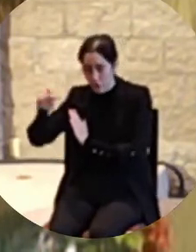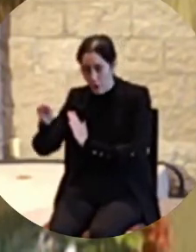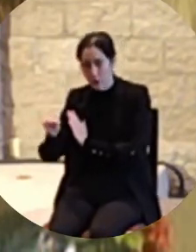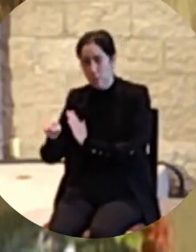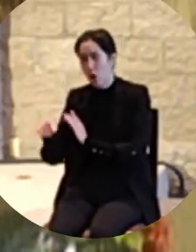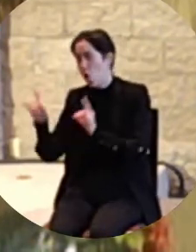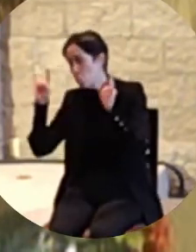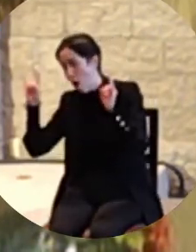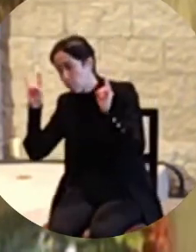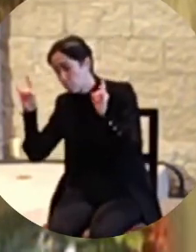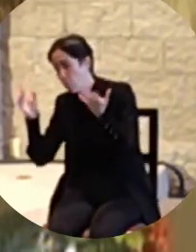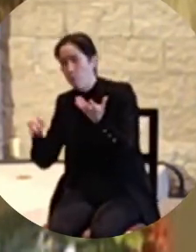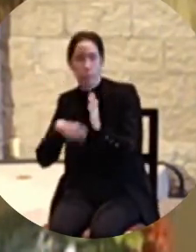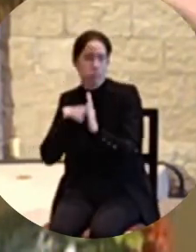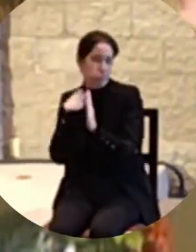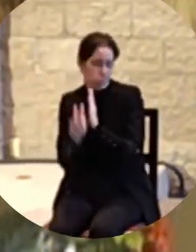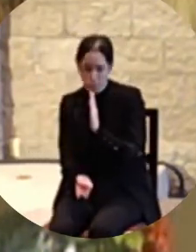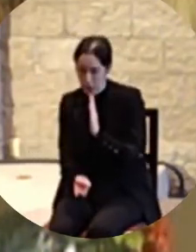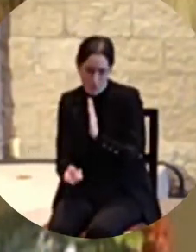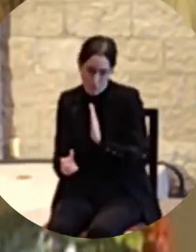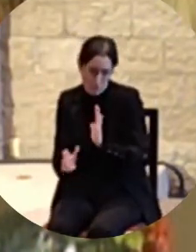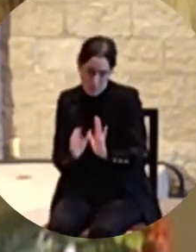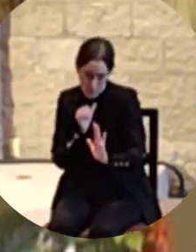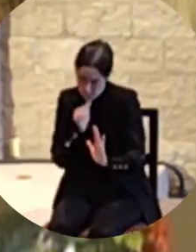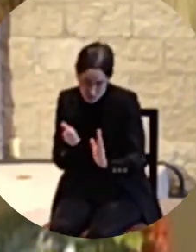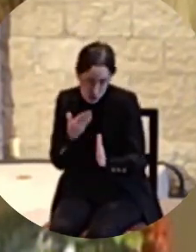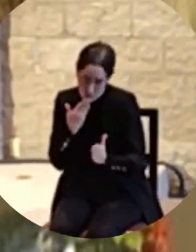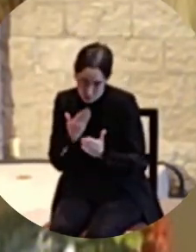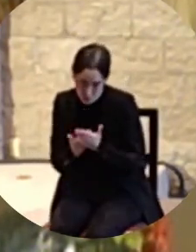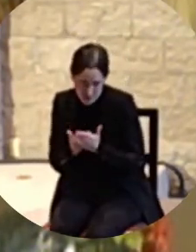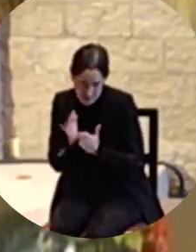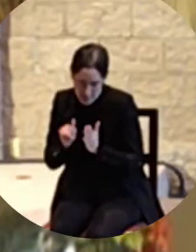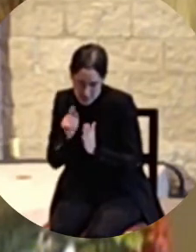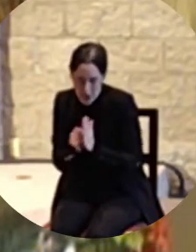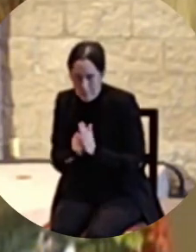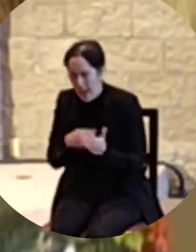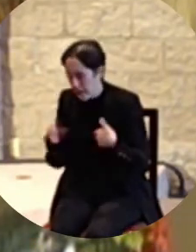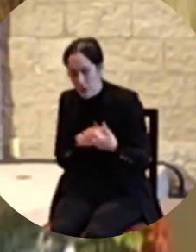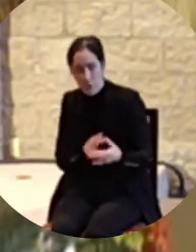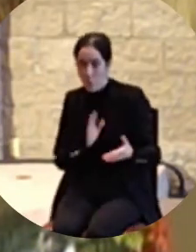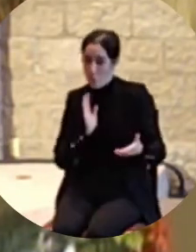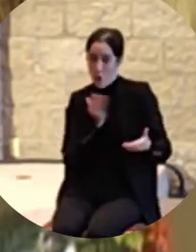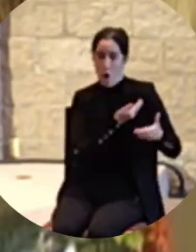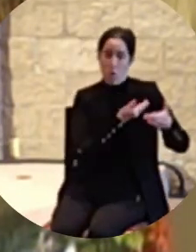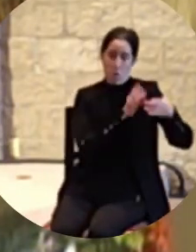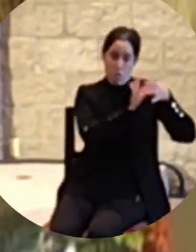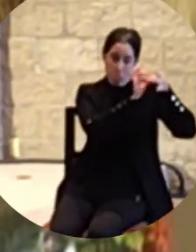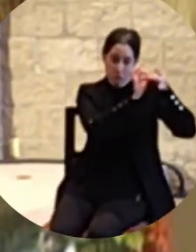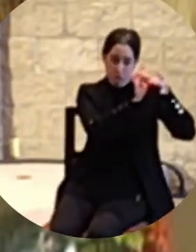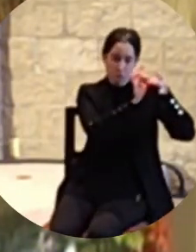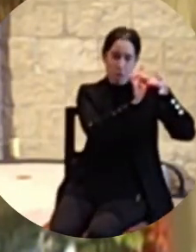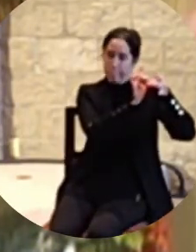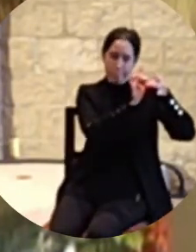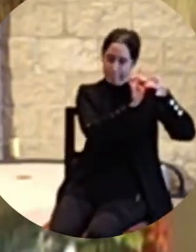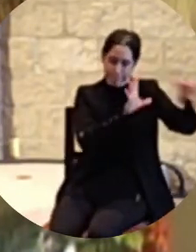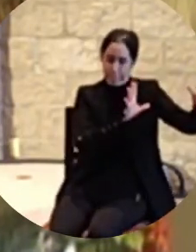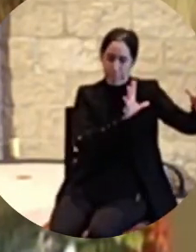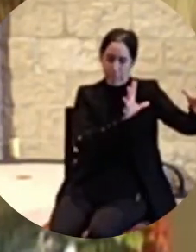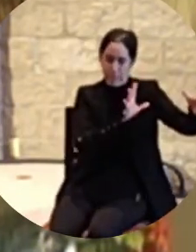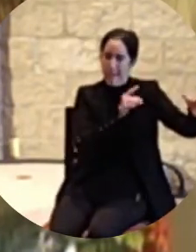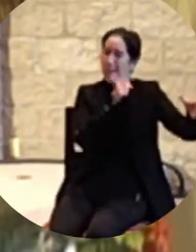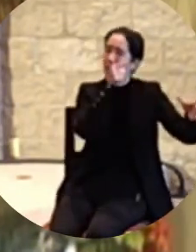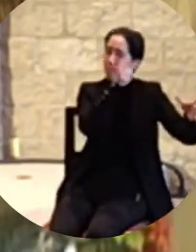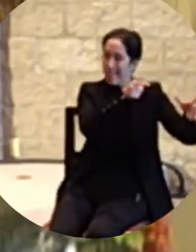not. And so the relationship ended. You know, I was the dumped. You know, I was not the dumpy, I was the